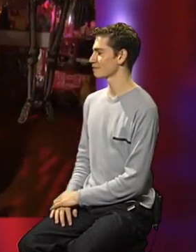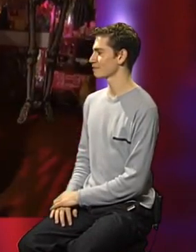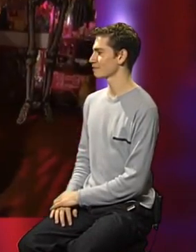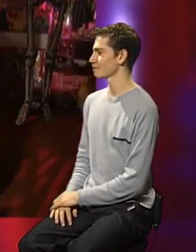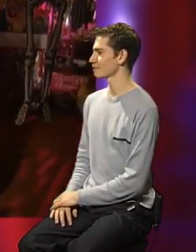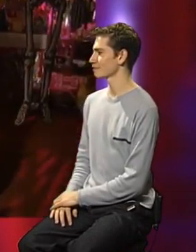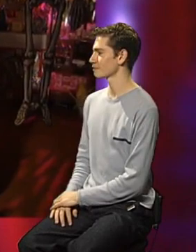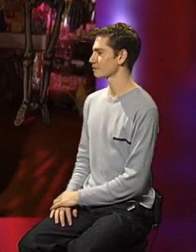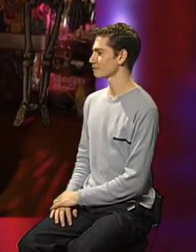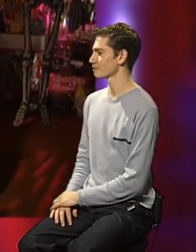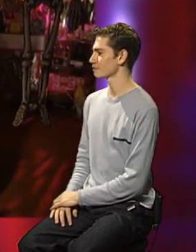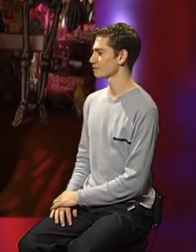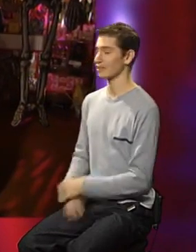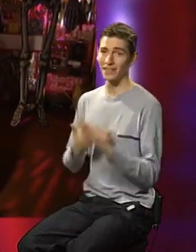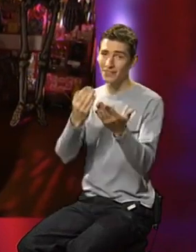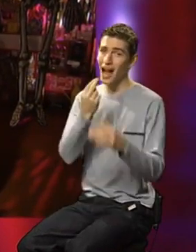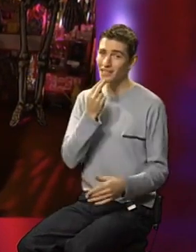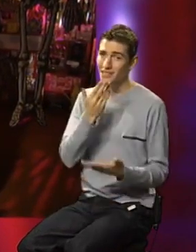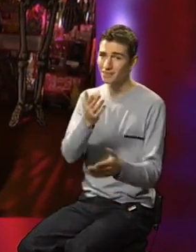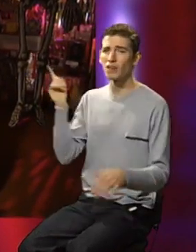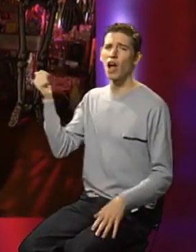There you are, Auntie. Thank you very much.